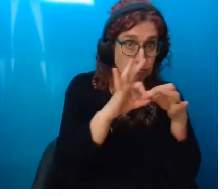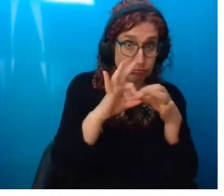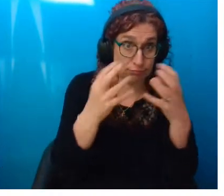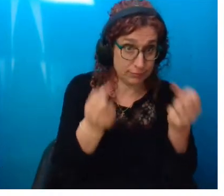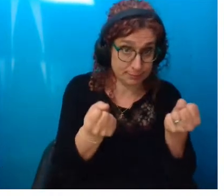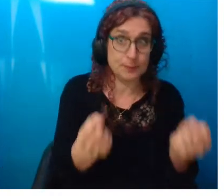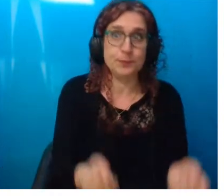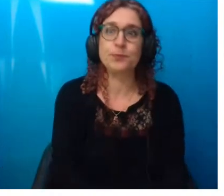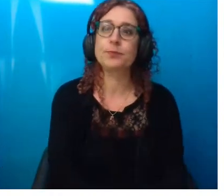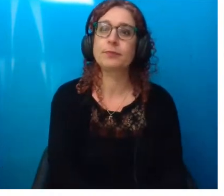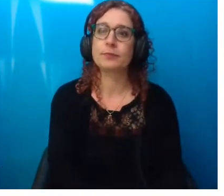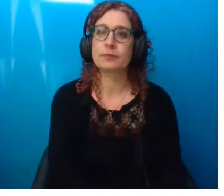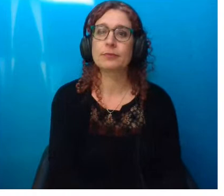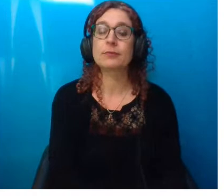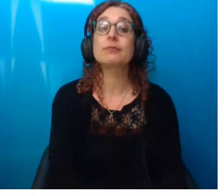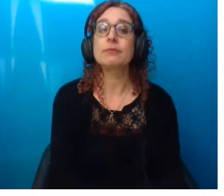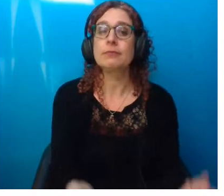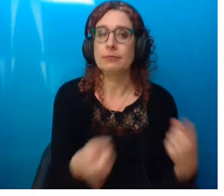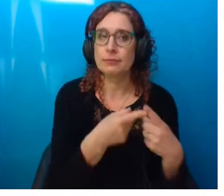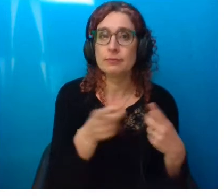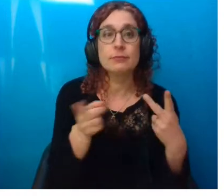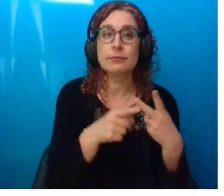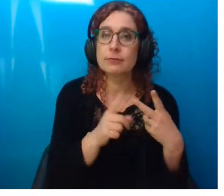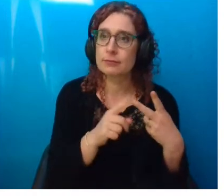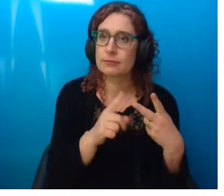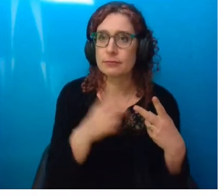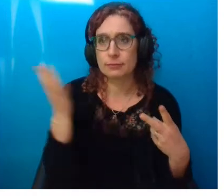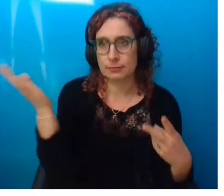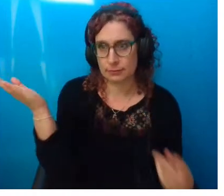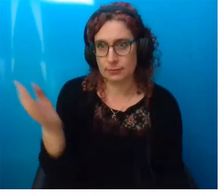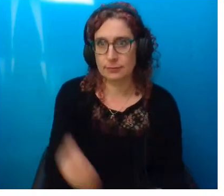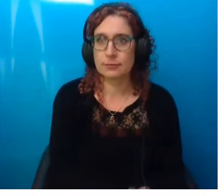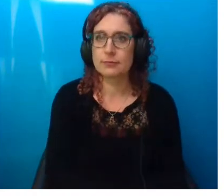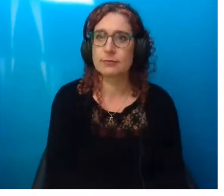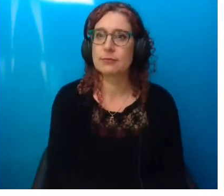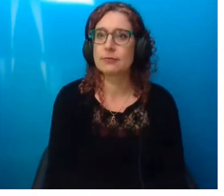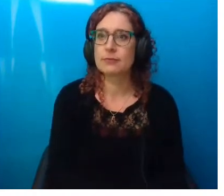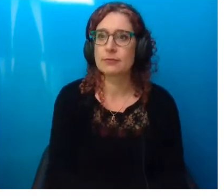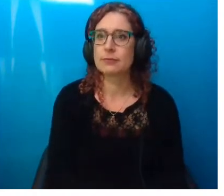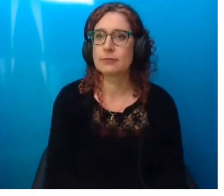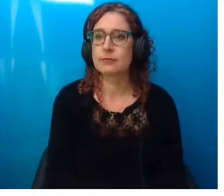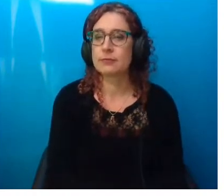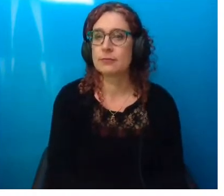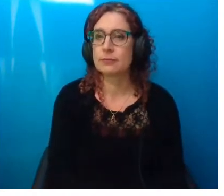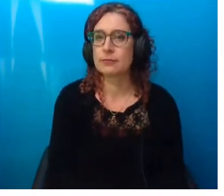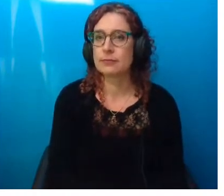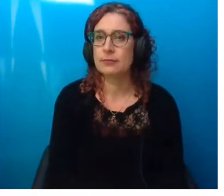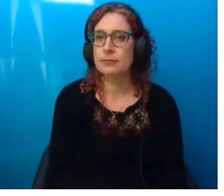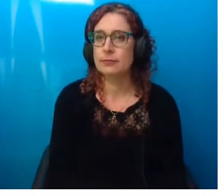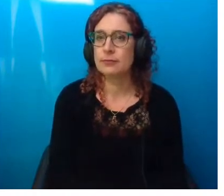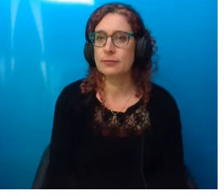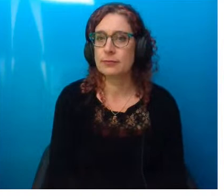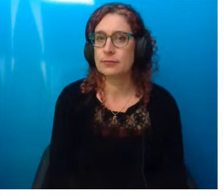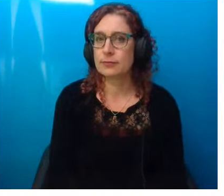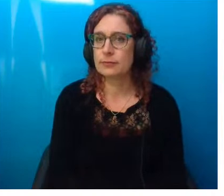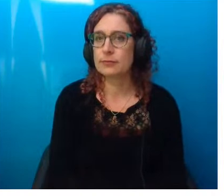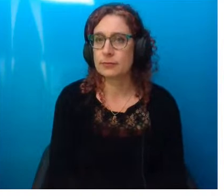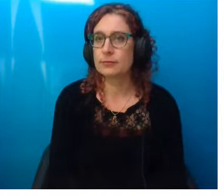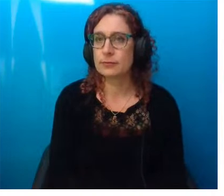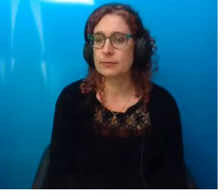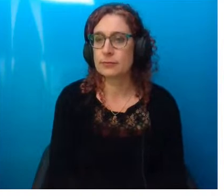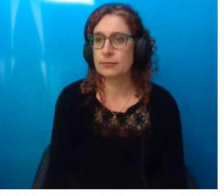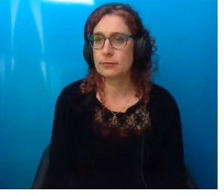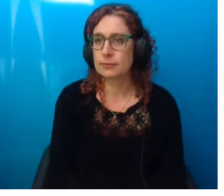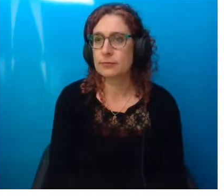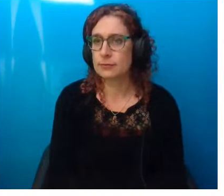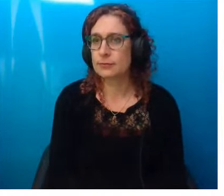second document of note was produced by a physician from Manchester called Charles Blackley, and he described very clearly the chest